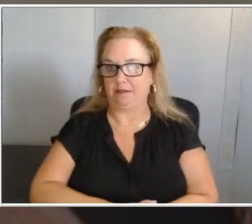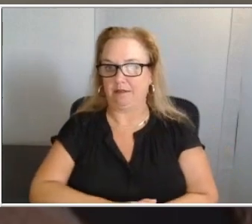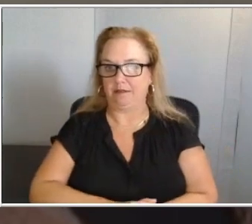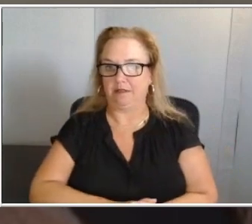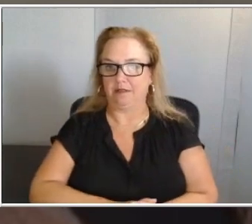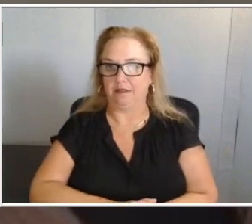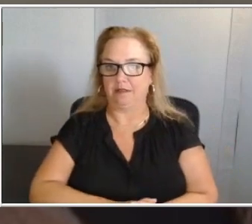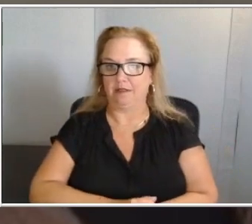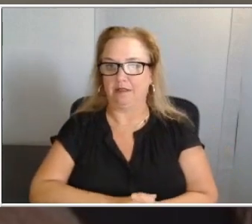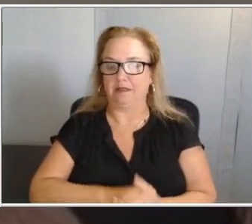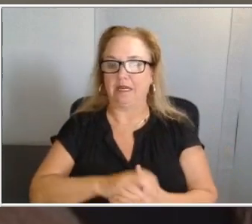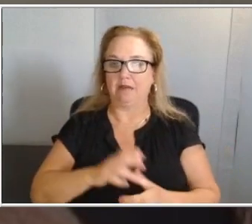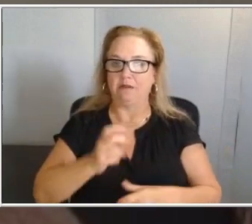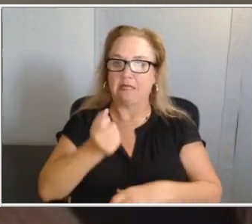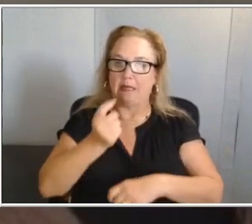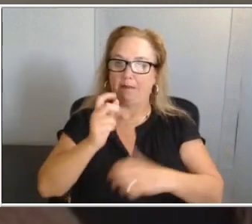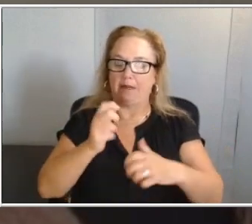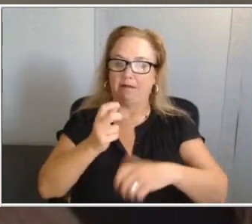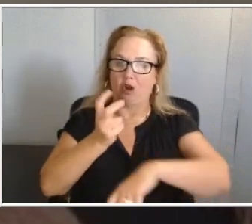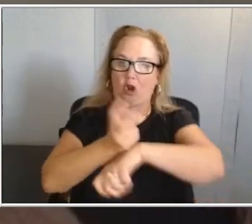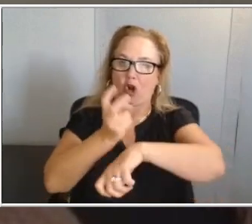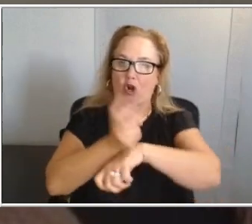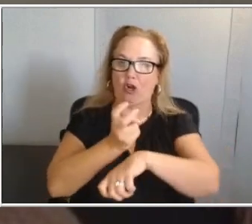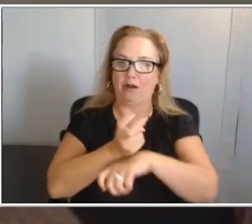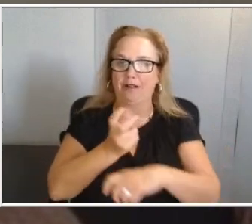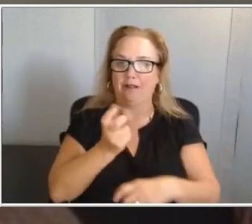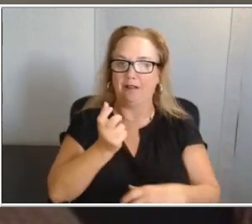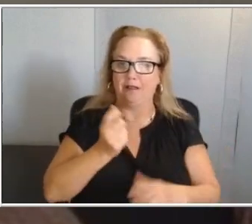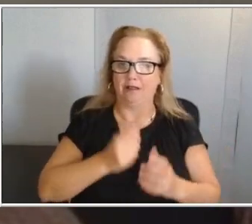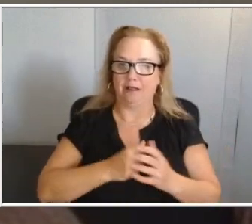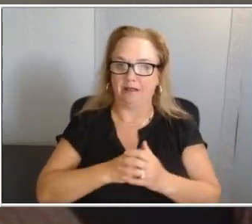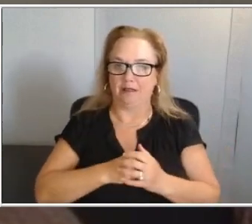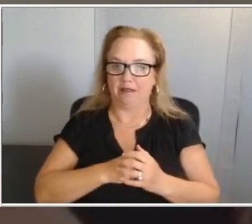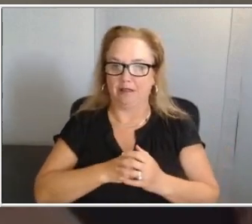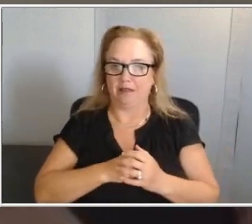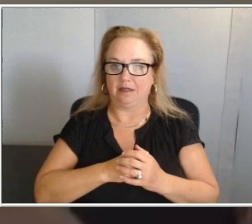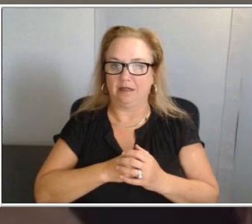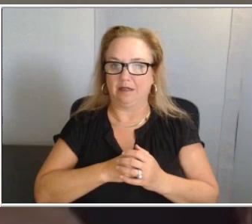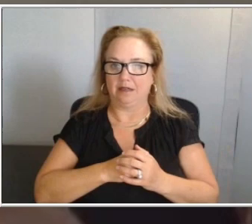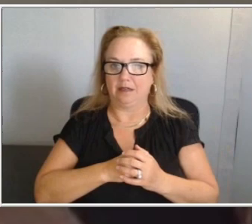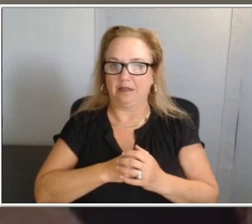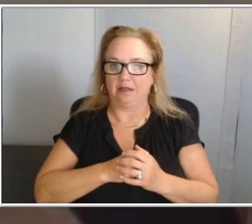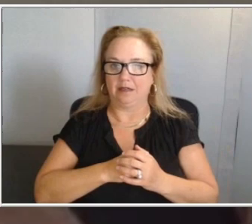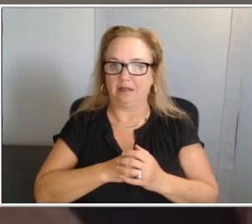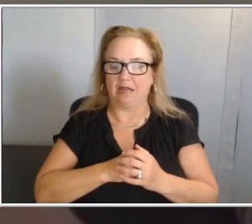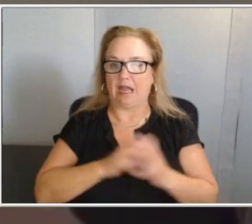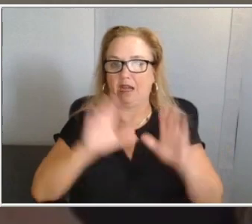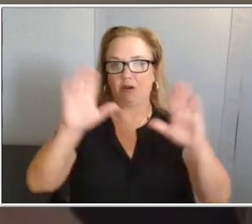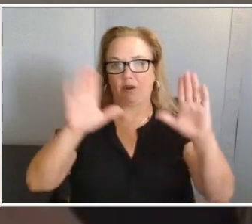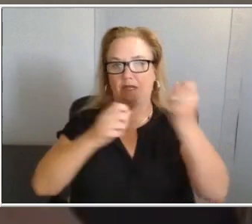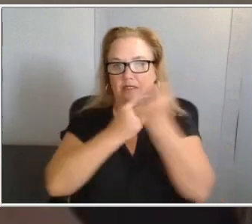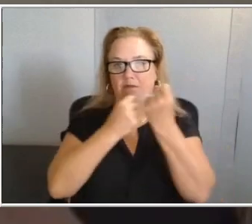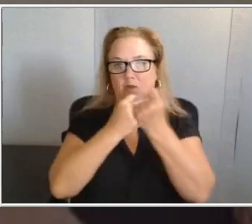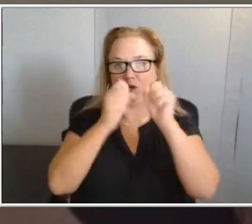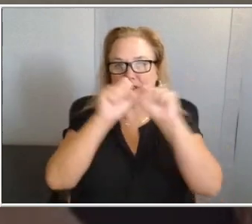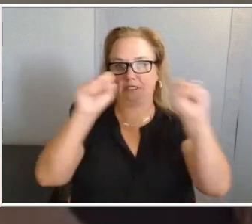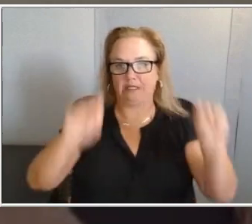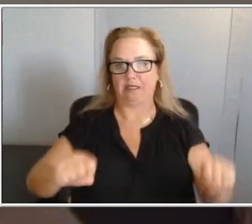It was a little bit rough, but I had a good support system. I'm